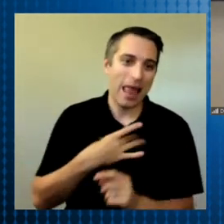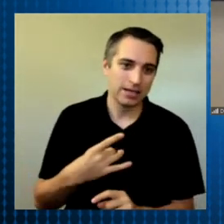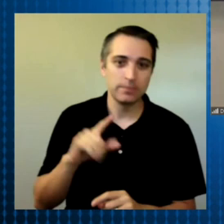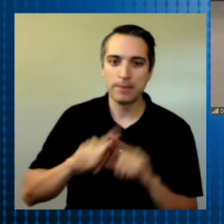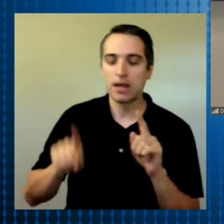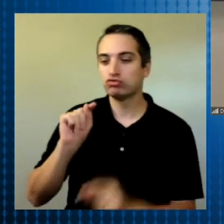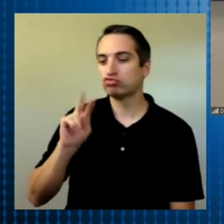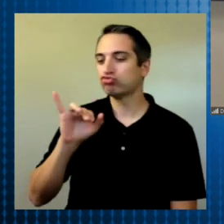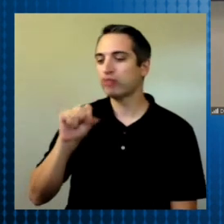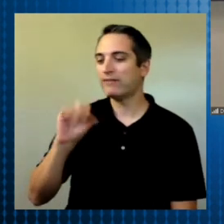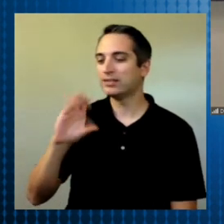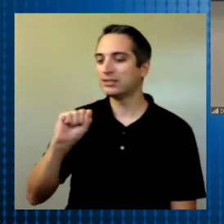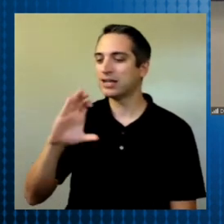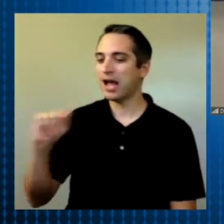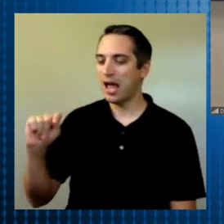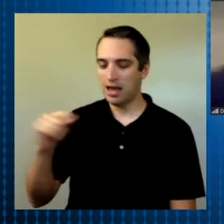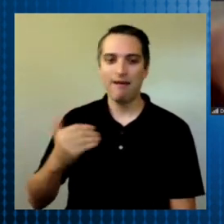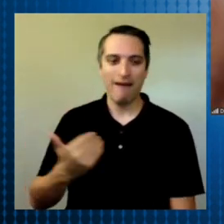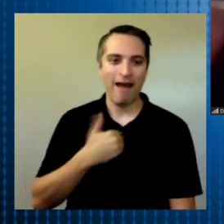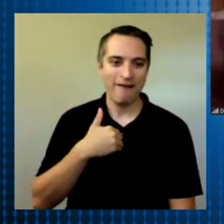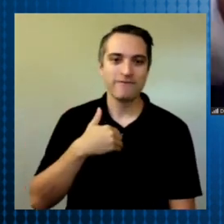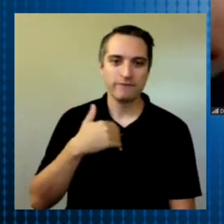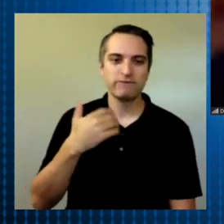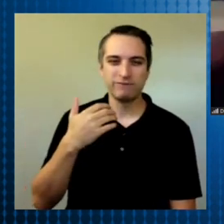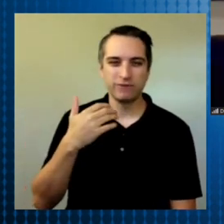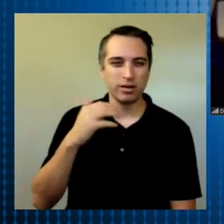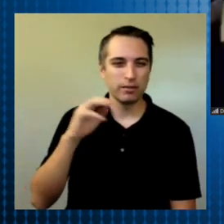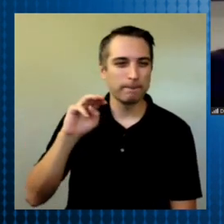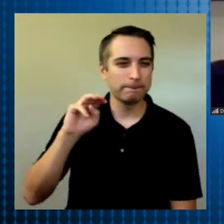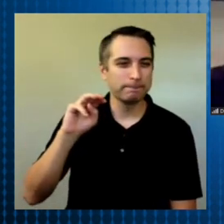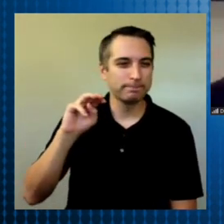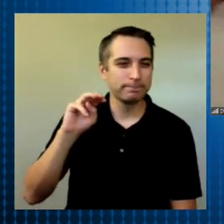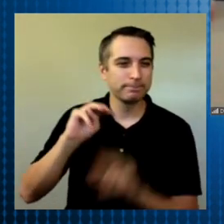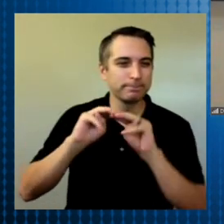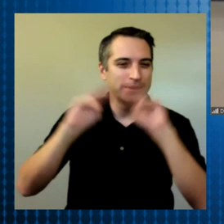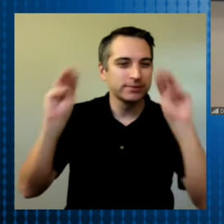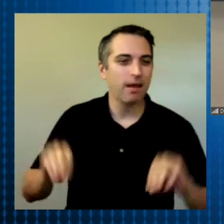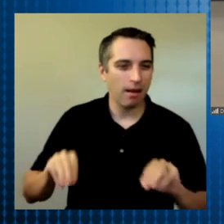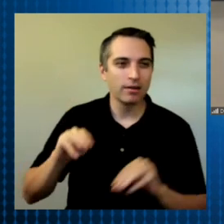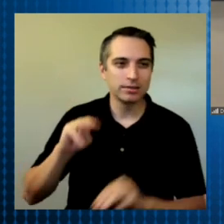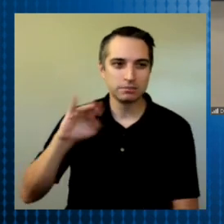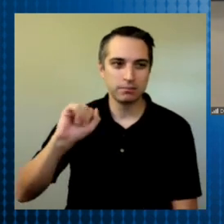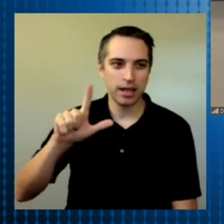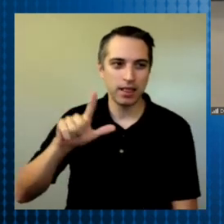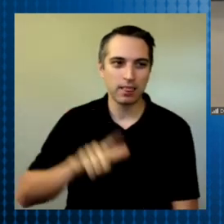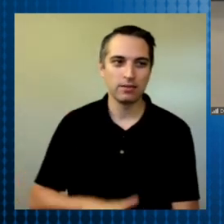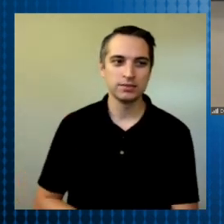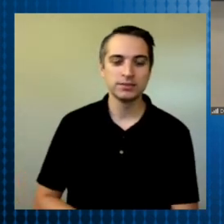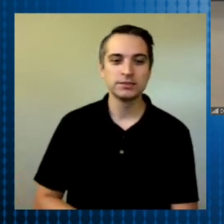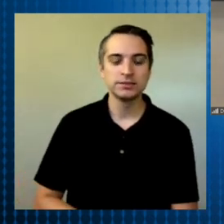meal. And he has accountants and handlers, I'm sure, all over the world. But I don't know what they paid